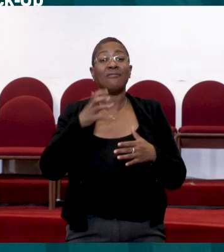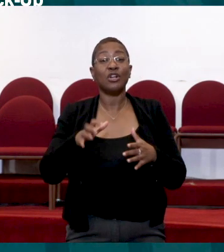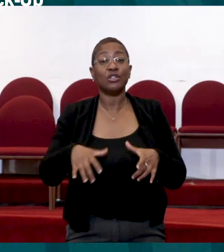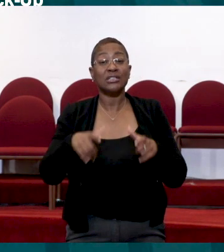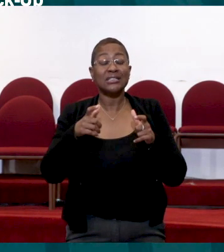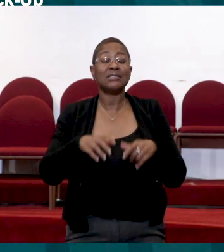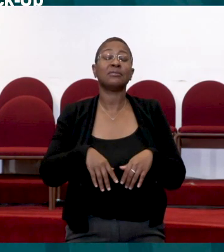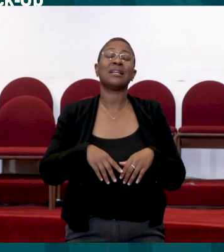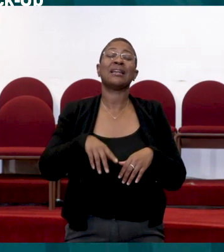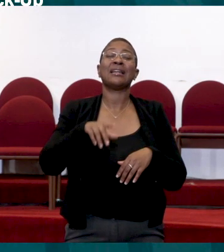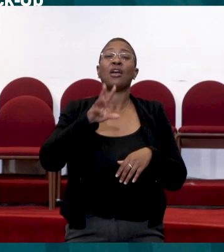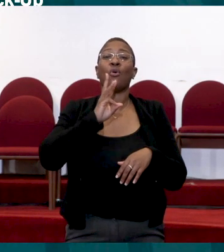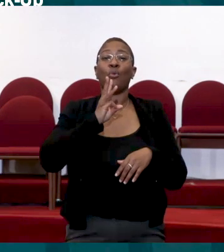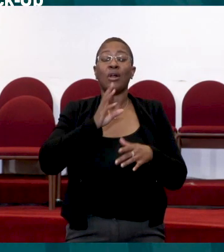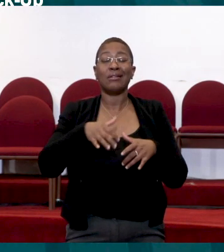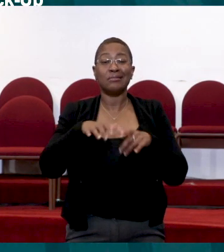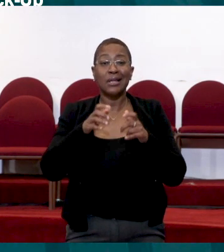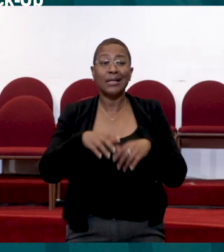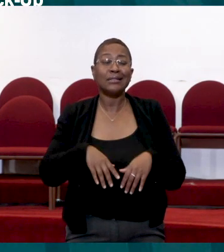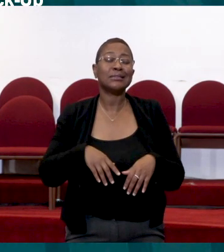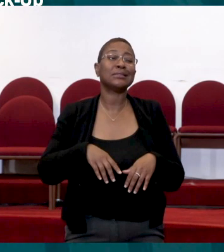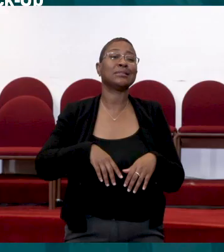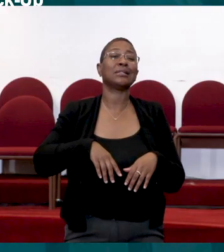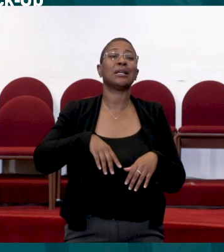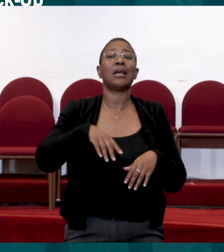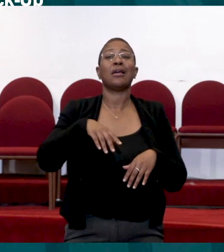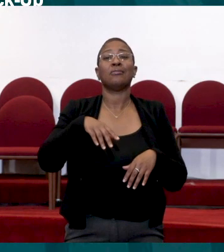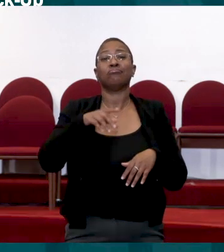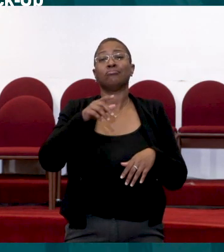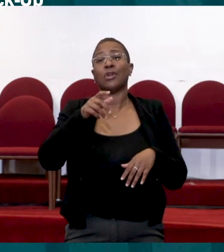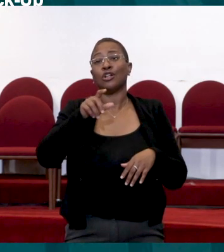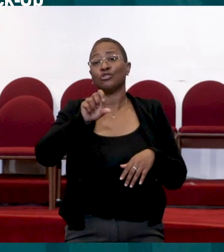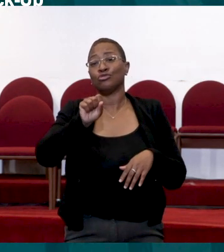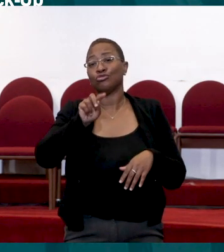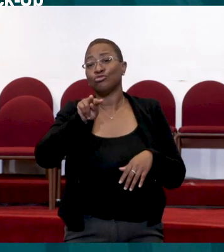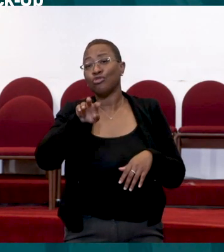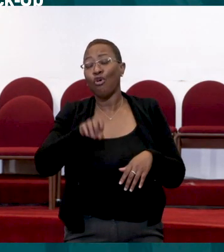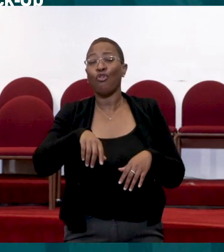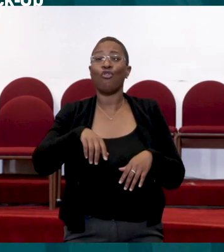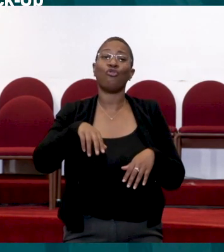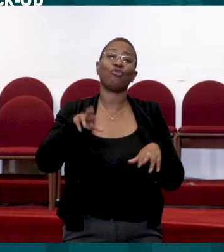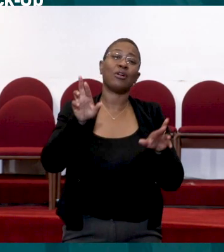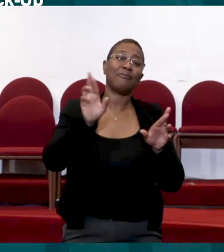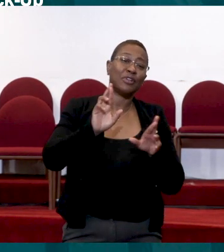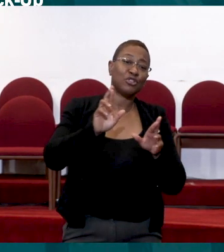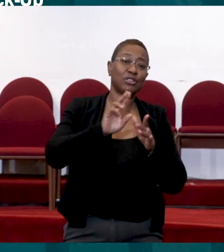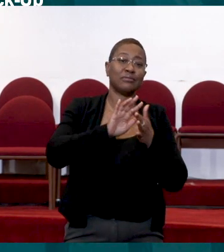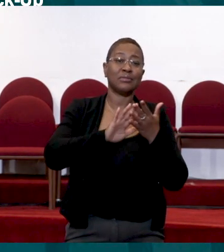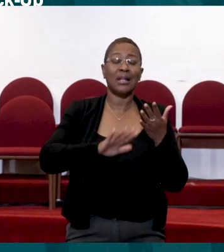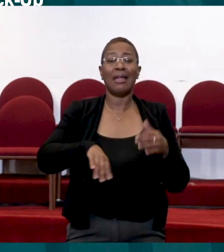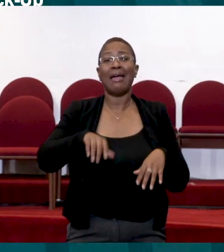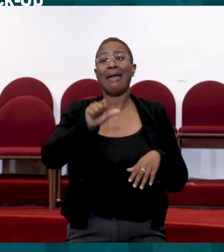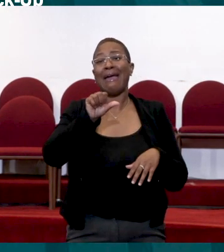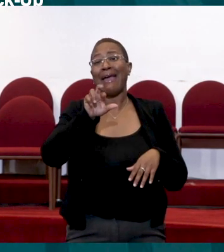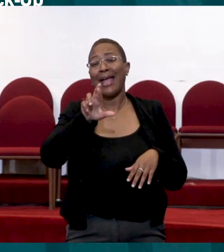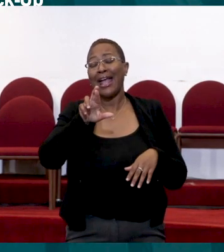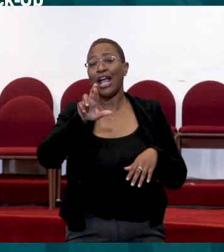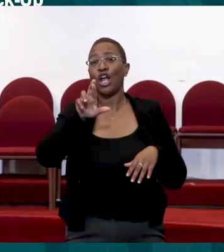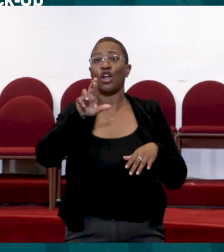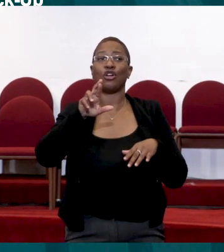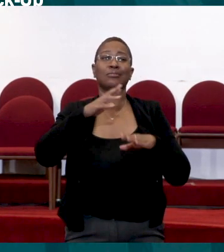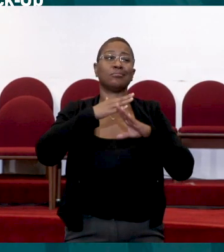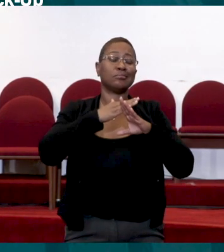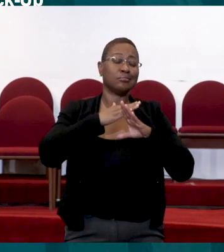repairs, appliances that are Energy Star rated, insulation and air sealing. We had things like